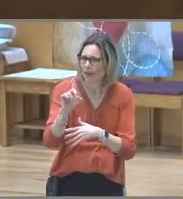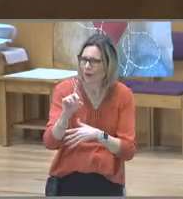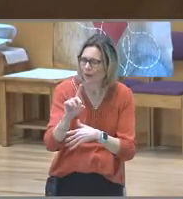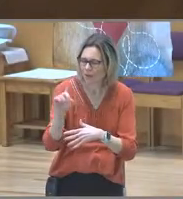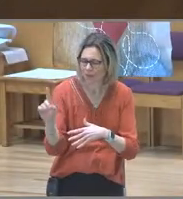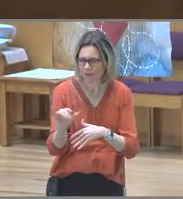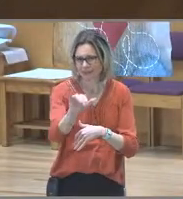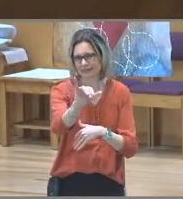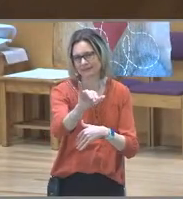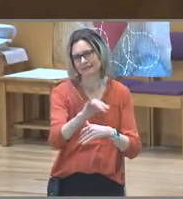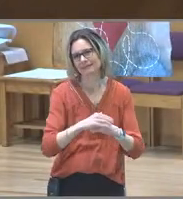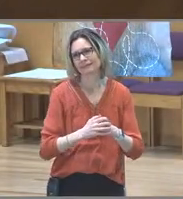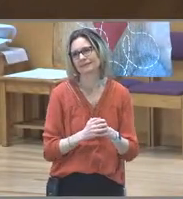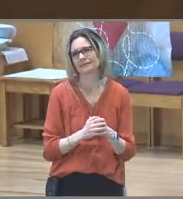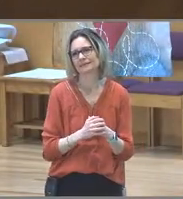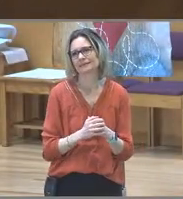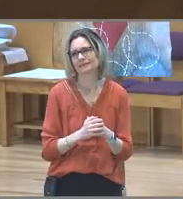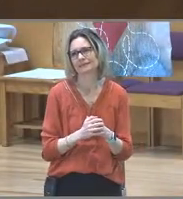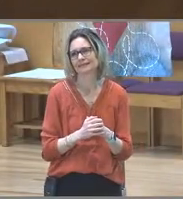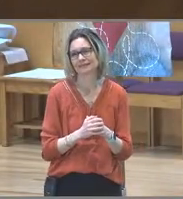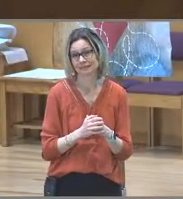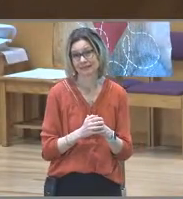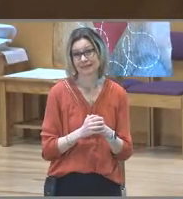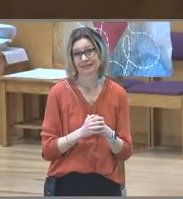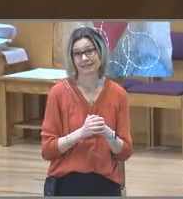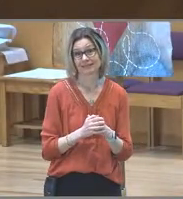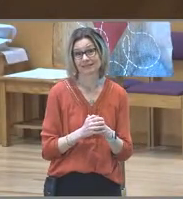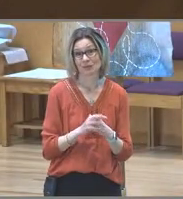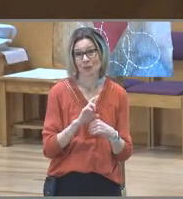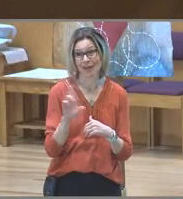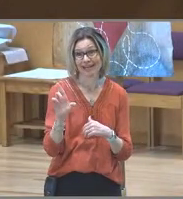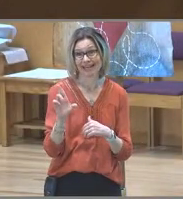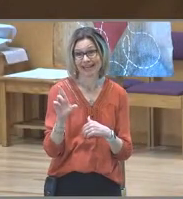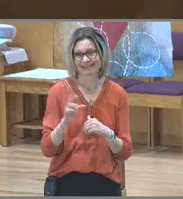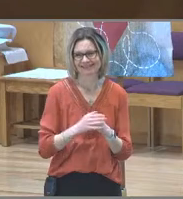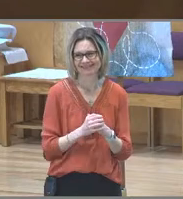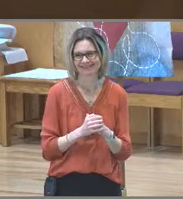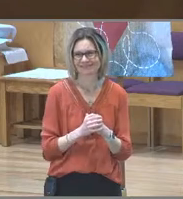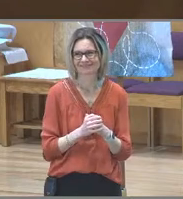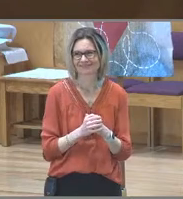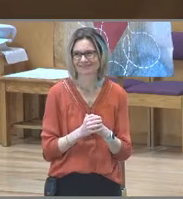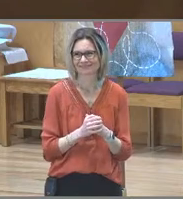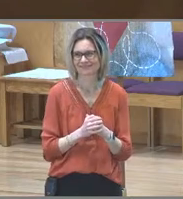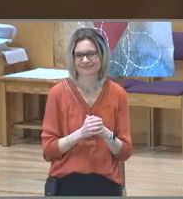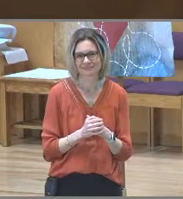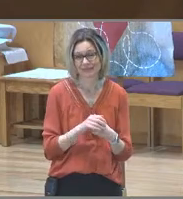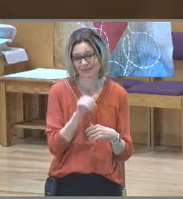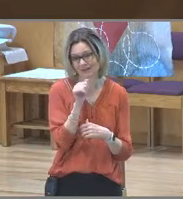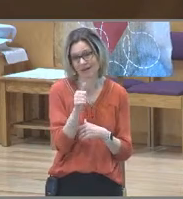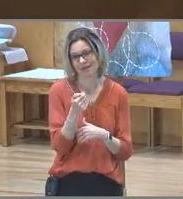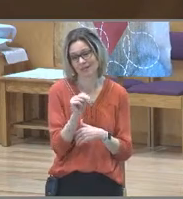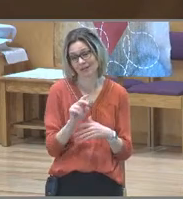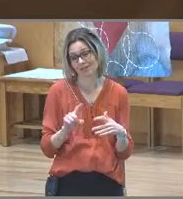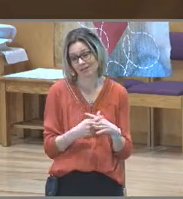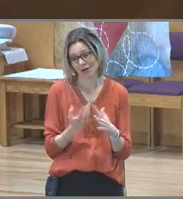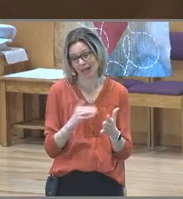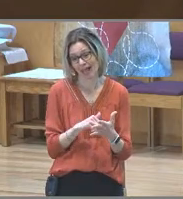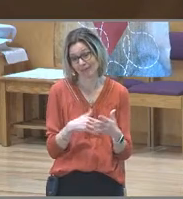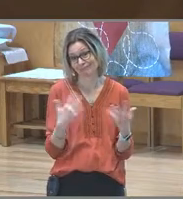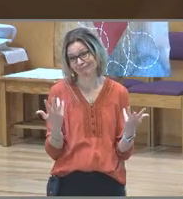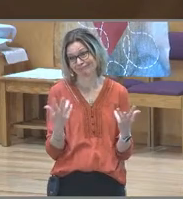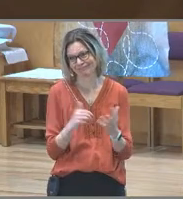time. Let's do that. Are we ready for that? If not, we start again.